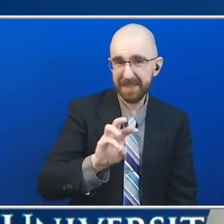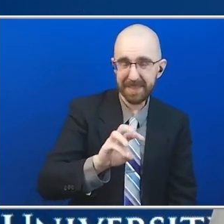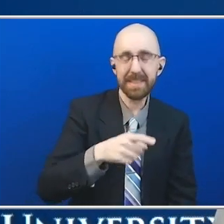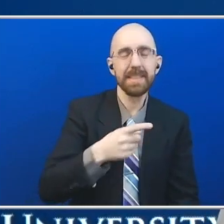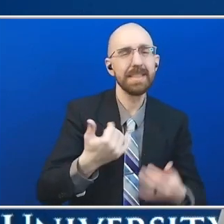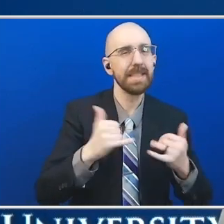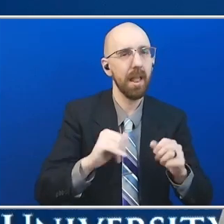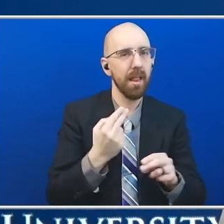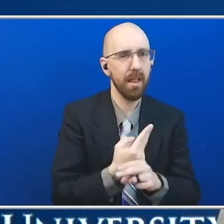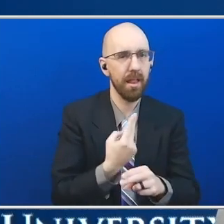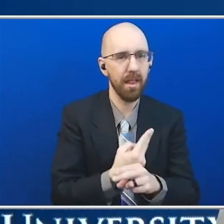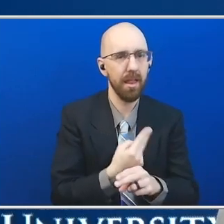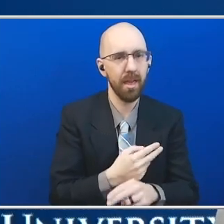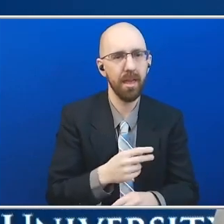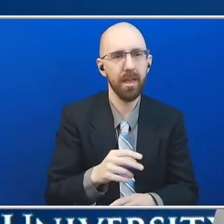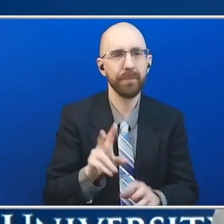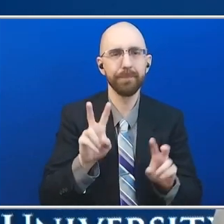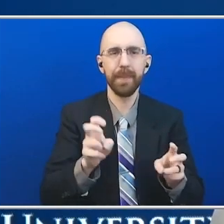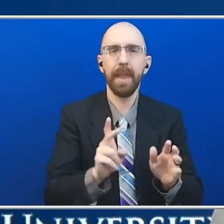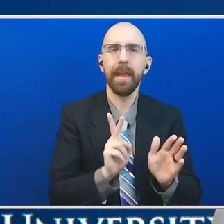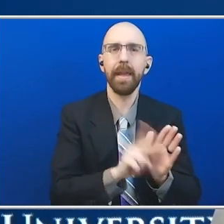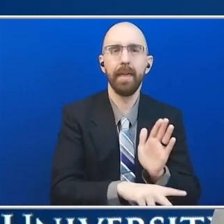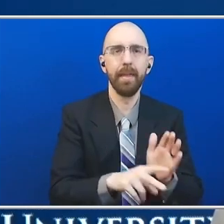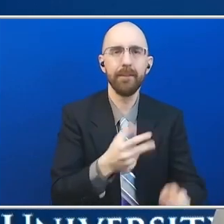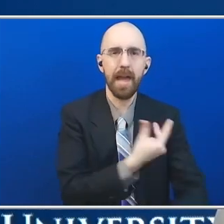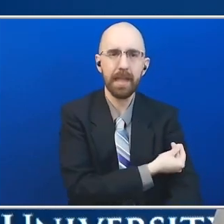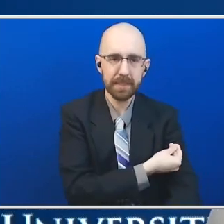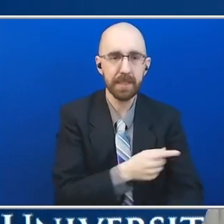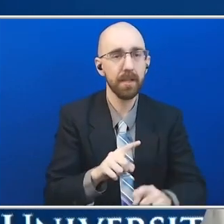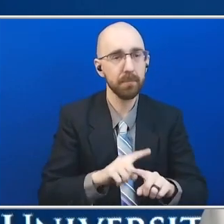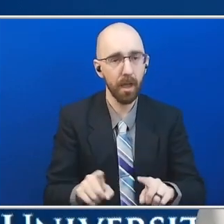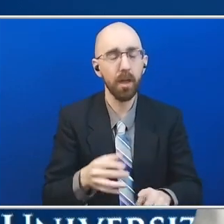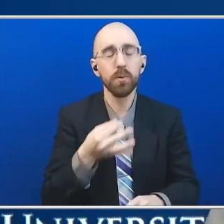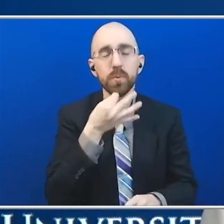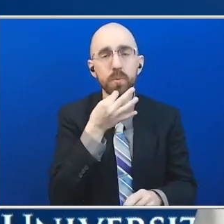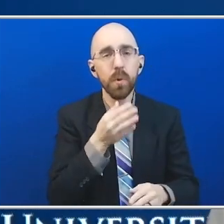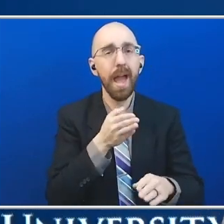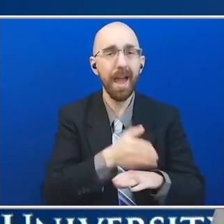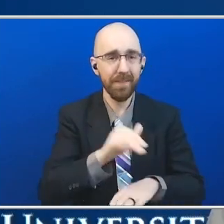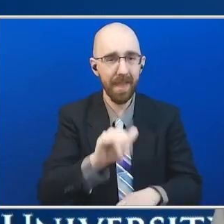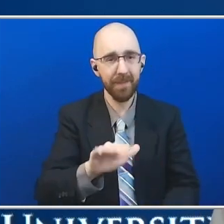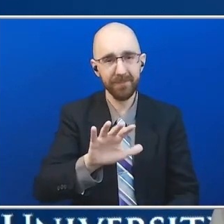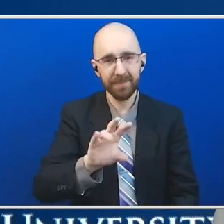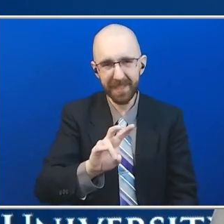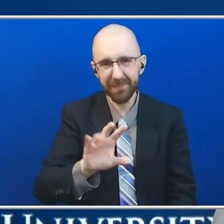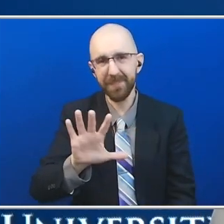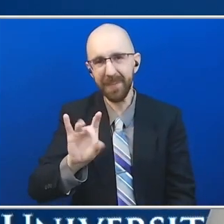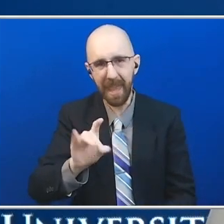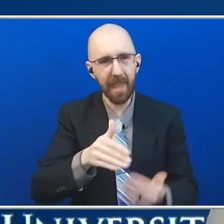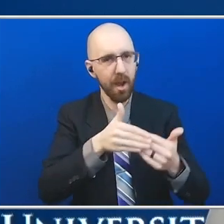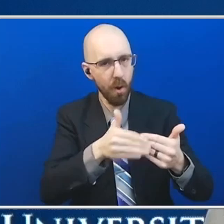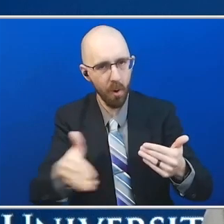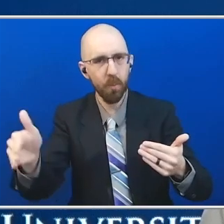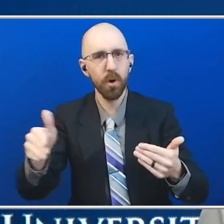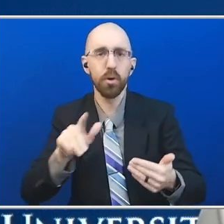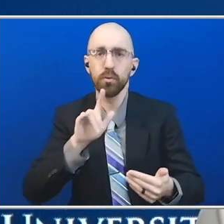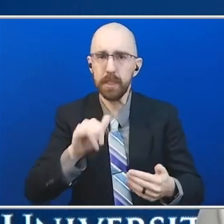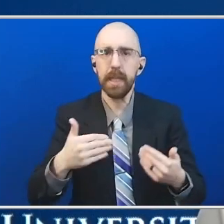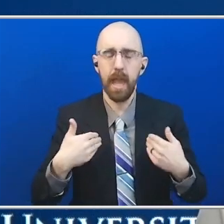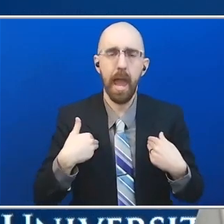a killed vaccine, but soon after that, in 57, 58 and onward, really had